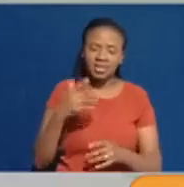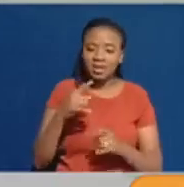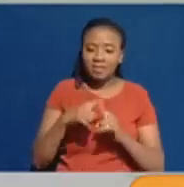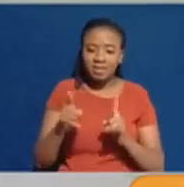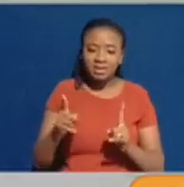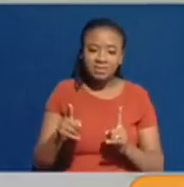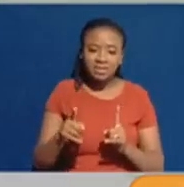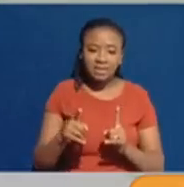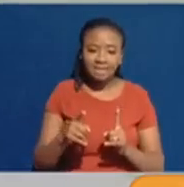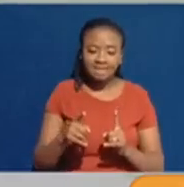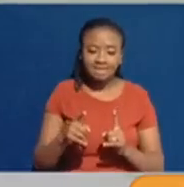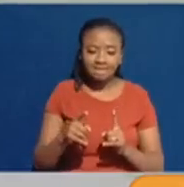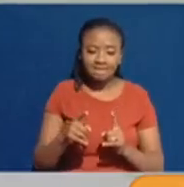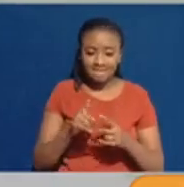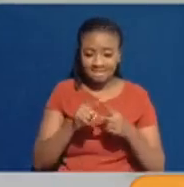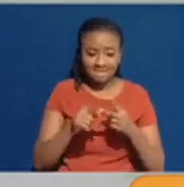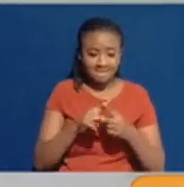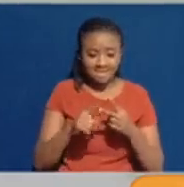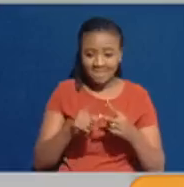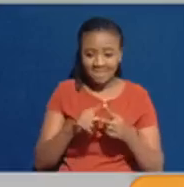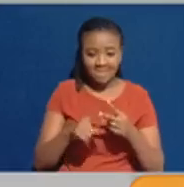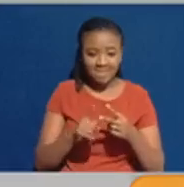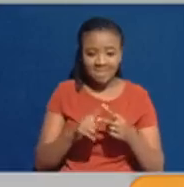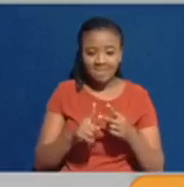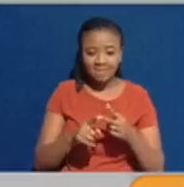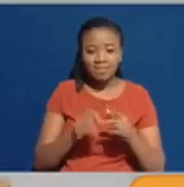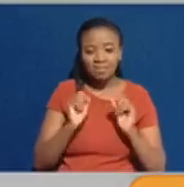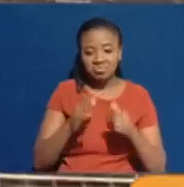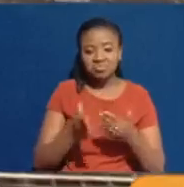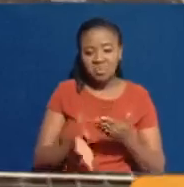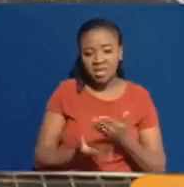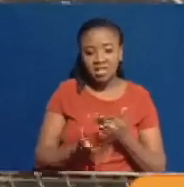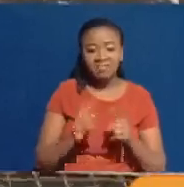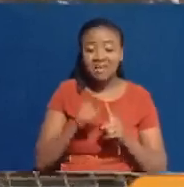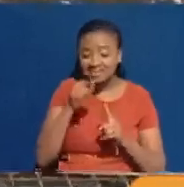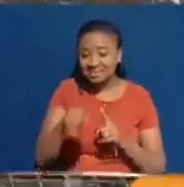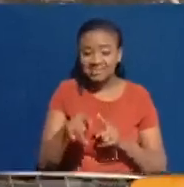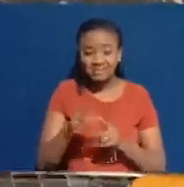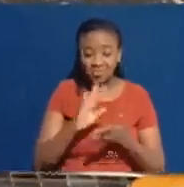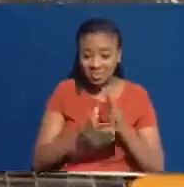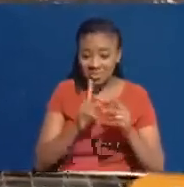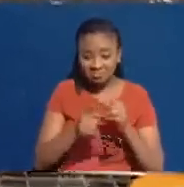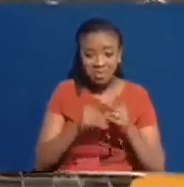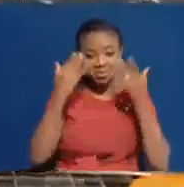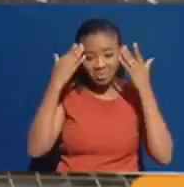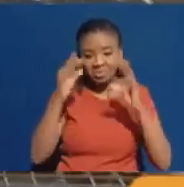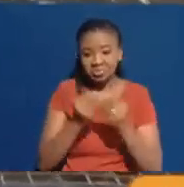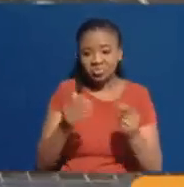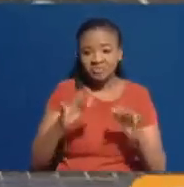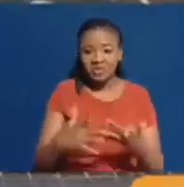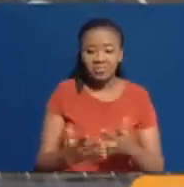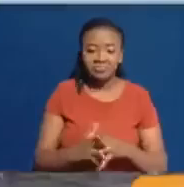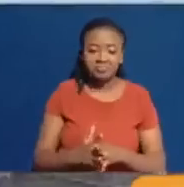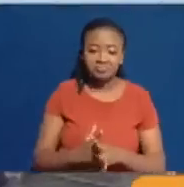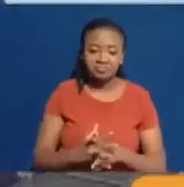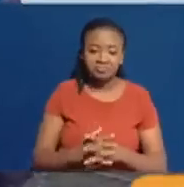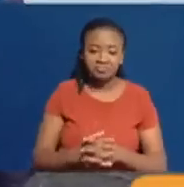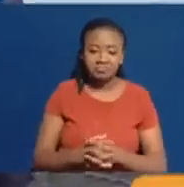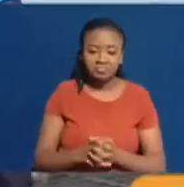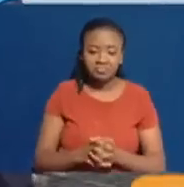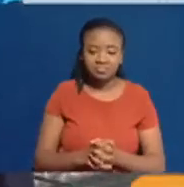specifically say that the decomposition will end. Pouring cold water on claims of pollution, Kemfri